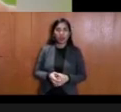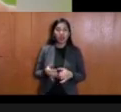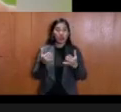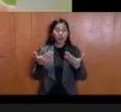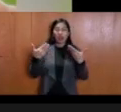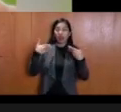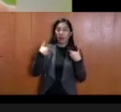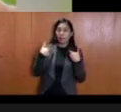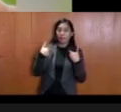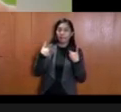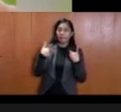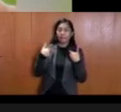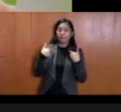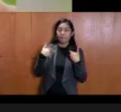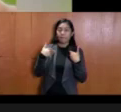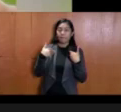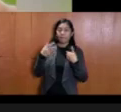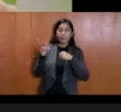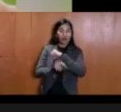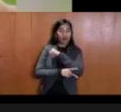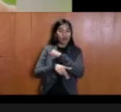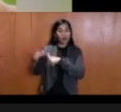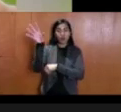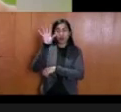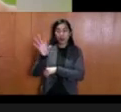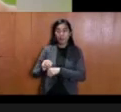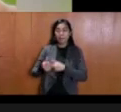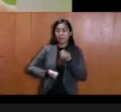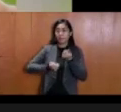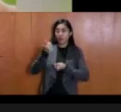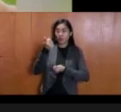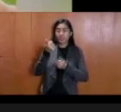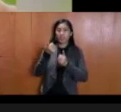province that stands out as the most digitally ready